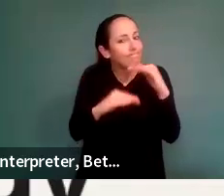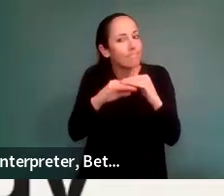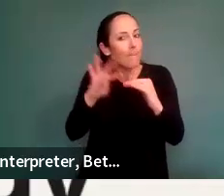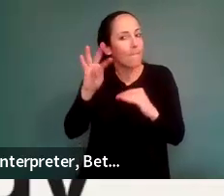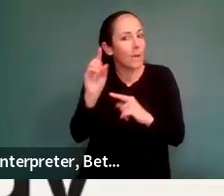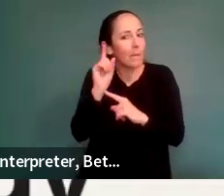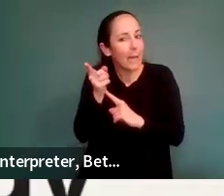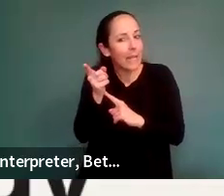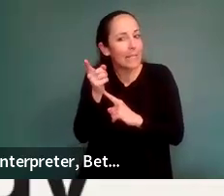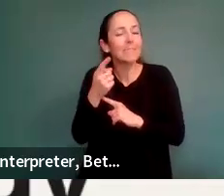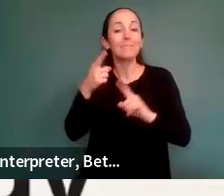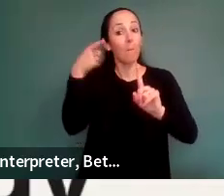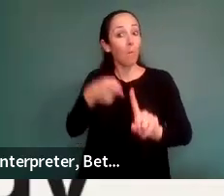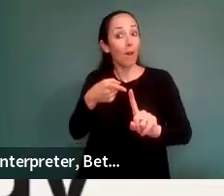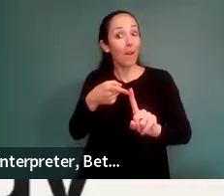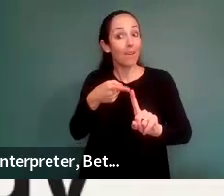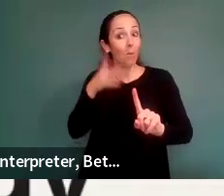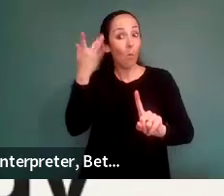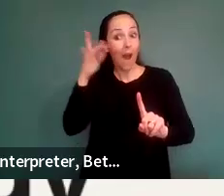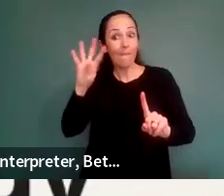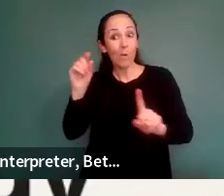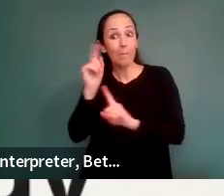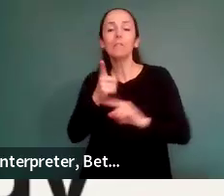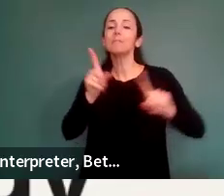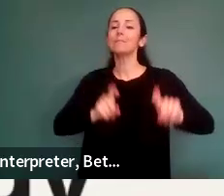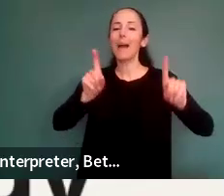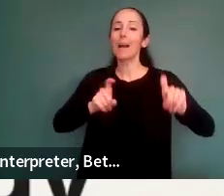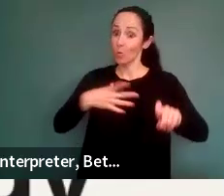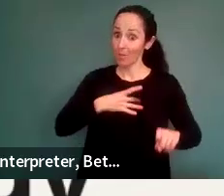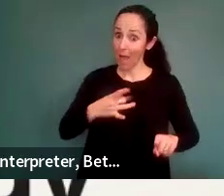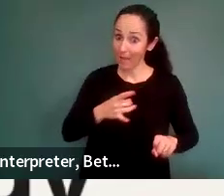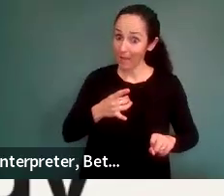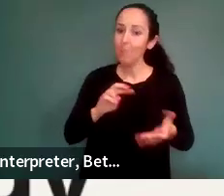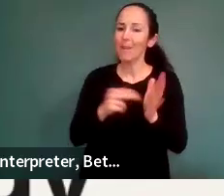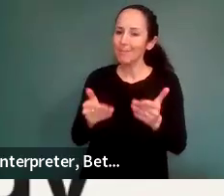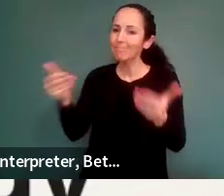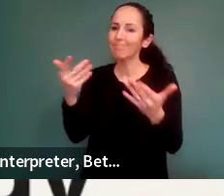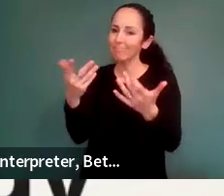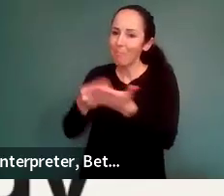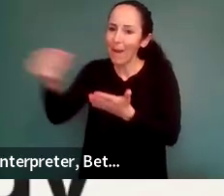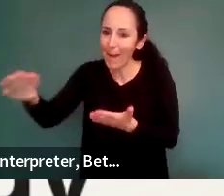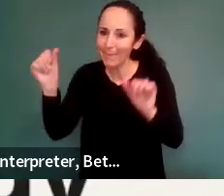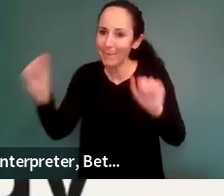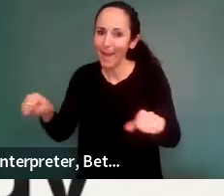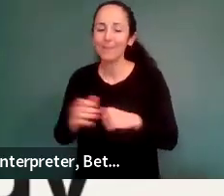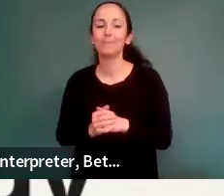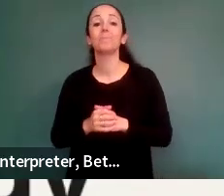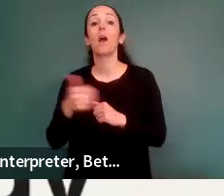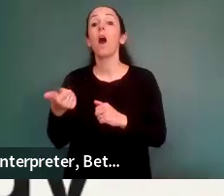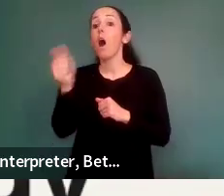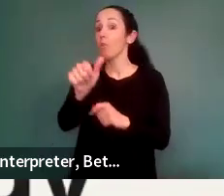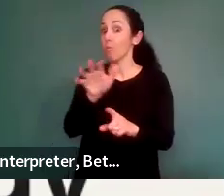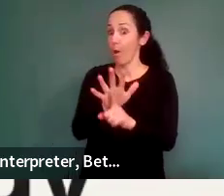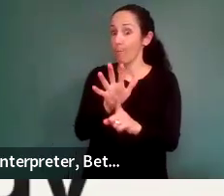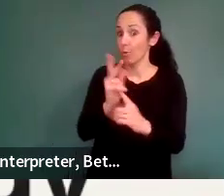make a decision on purchasing it. And of course, there comes a cost with Fusion. Another popular program is